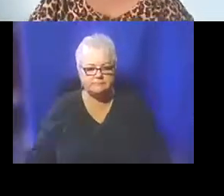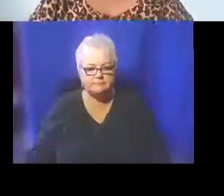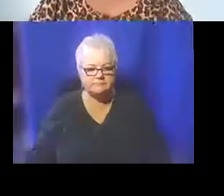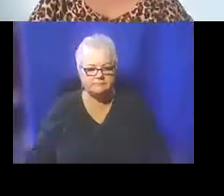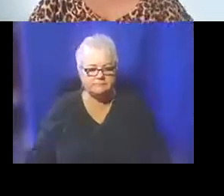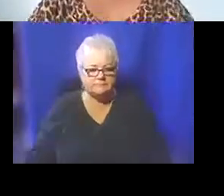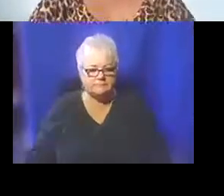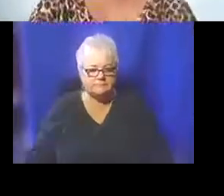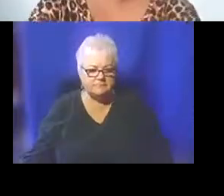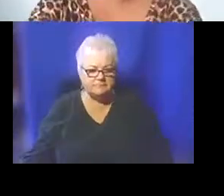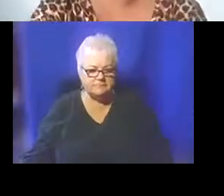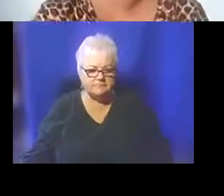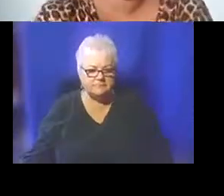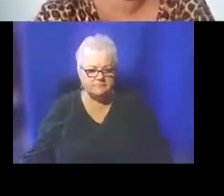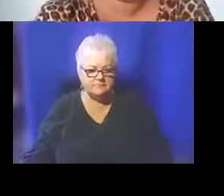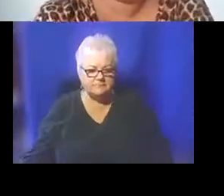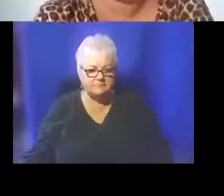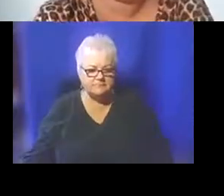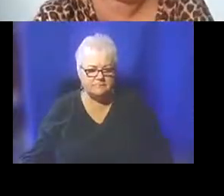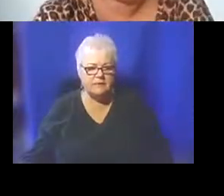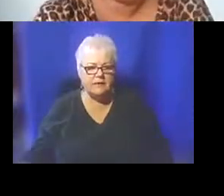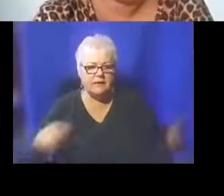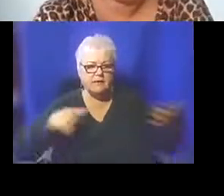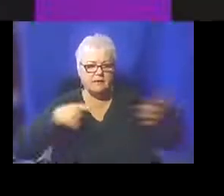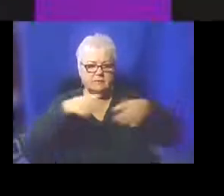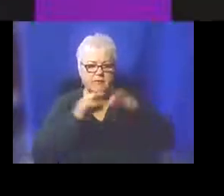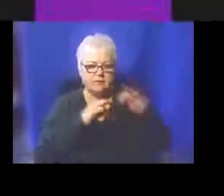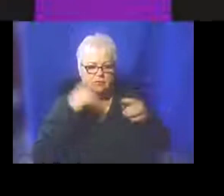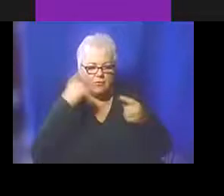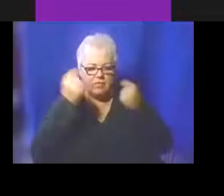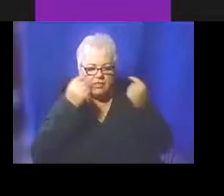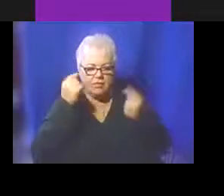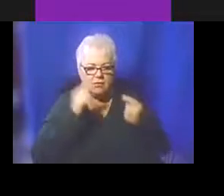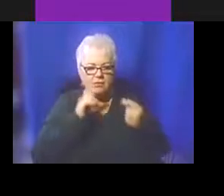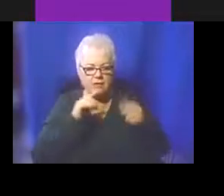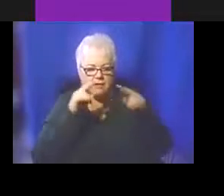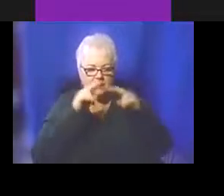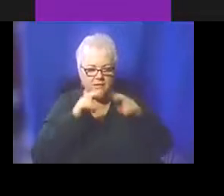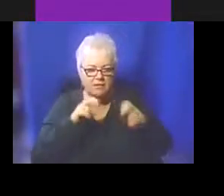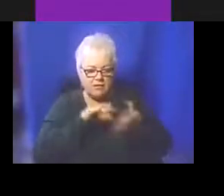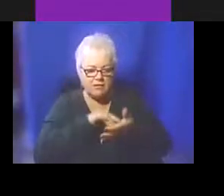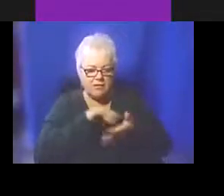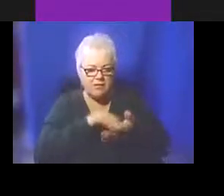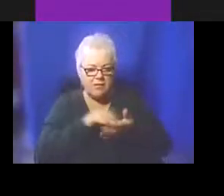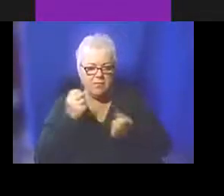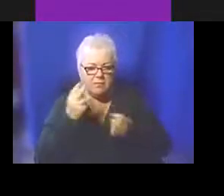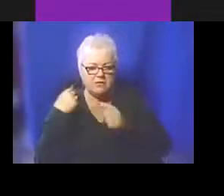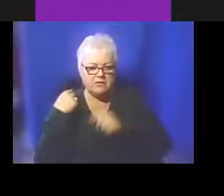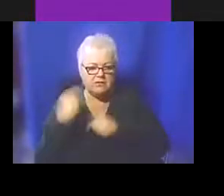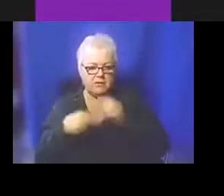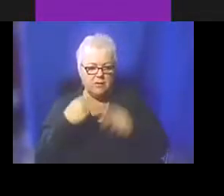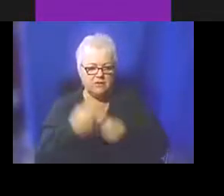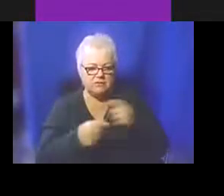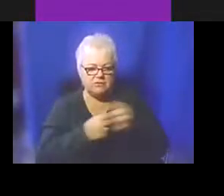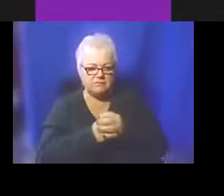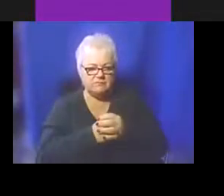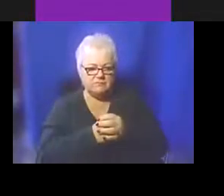slave syndrome is an explanatory theory that really looks at multi-generational trauma.